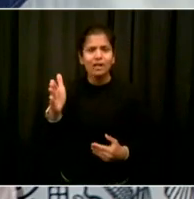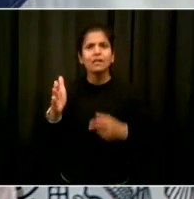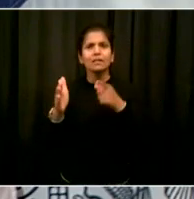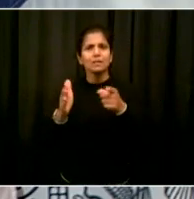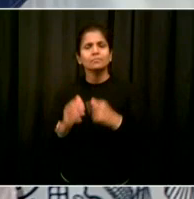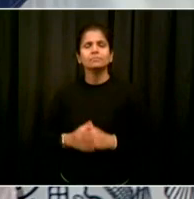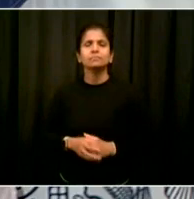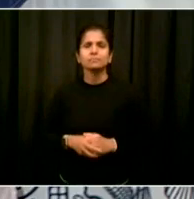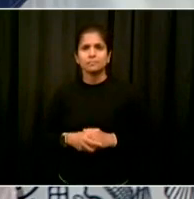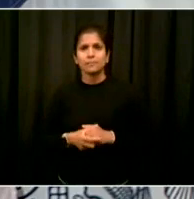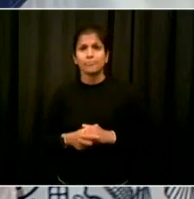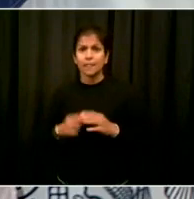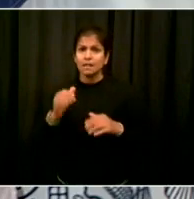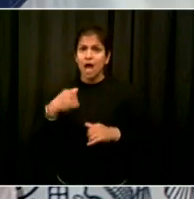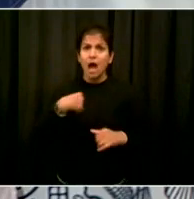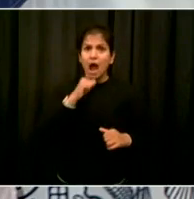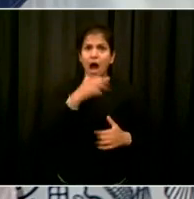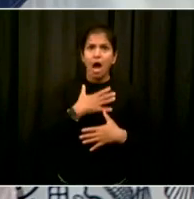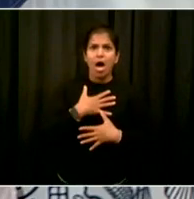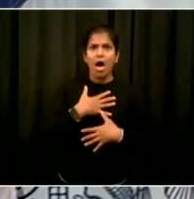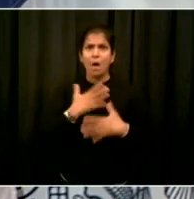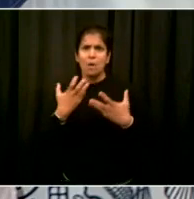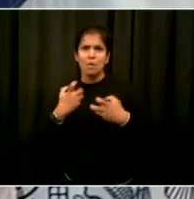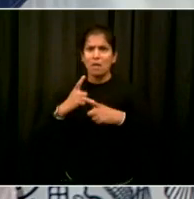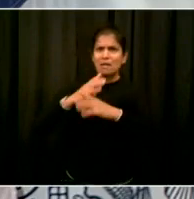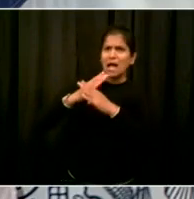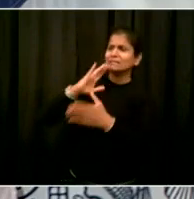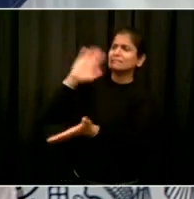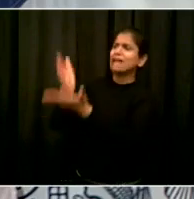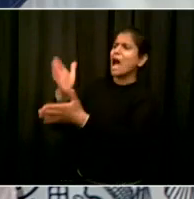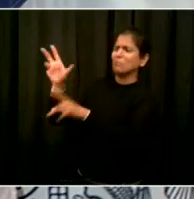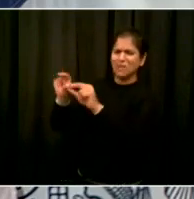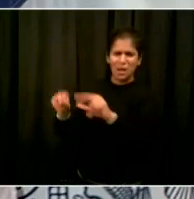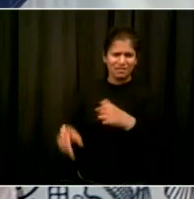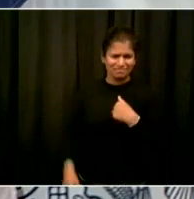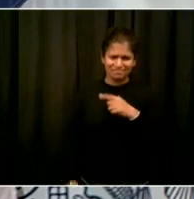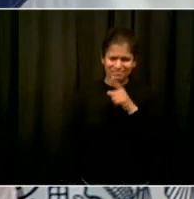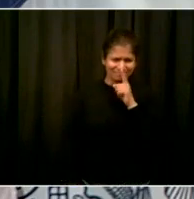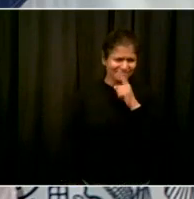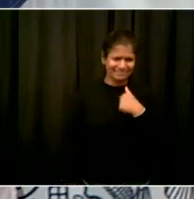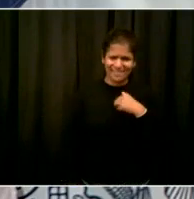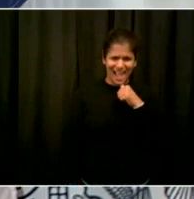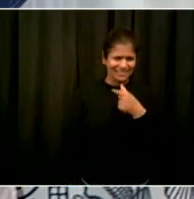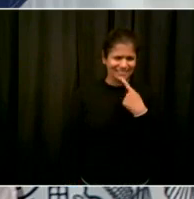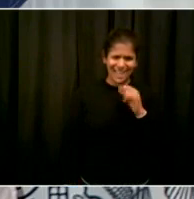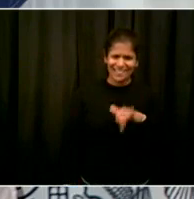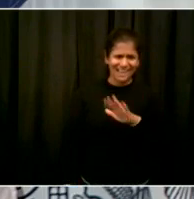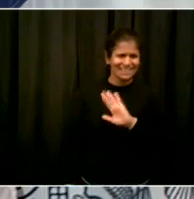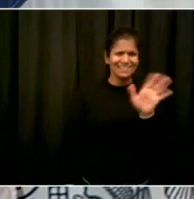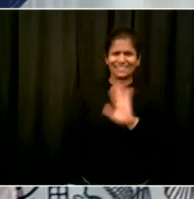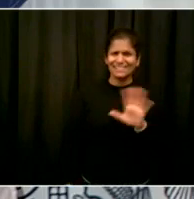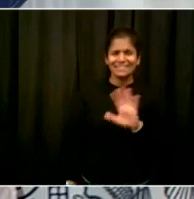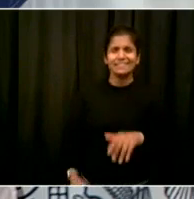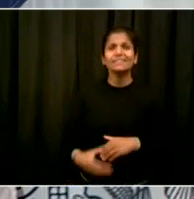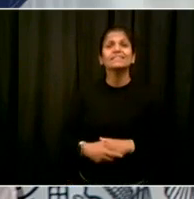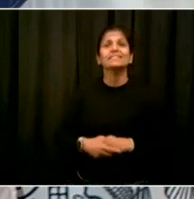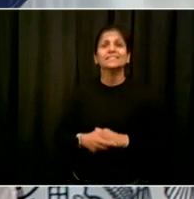we have to undertake appropriately. That's what this is all about. Go ahead.